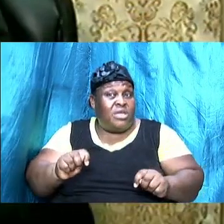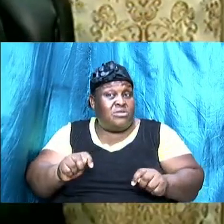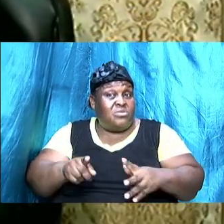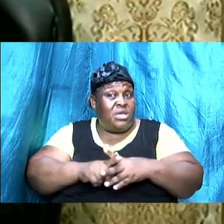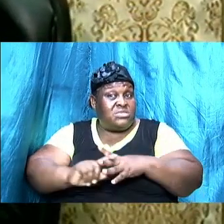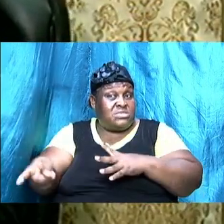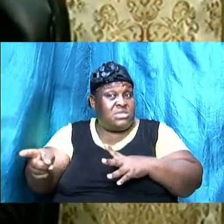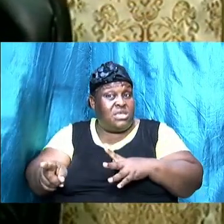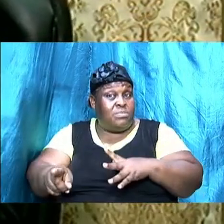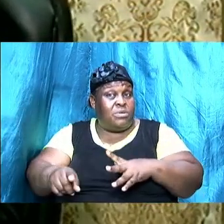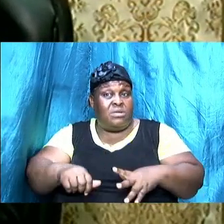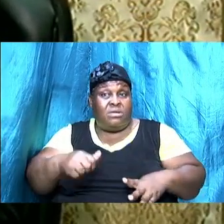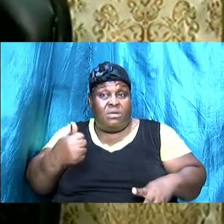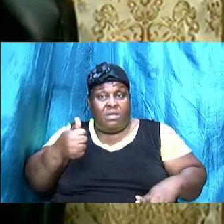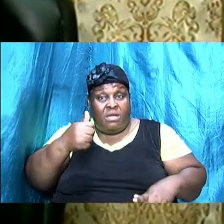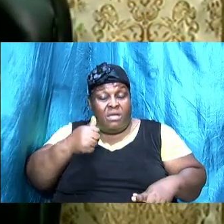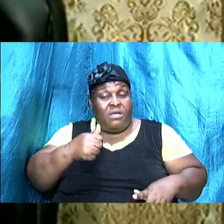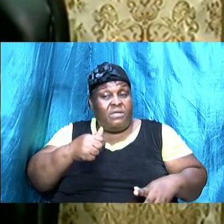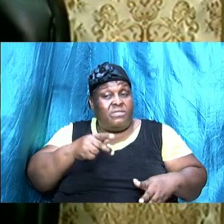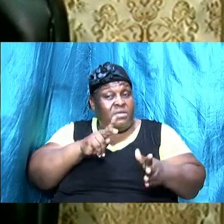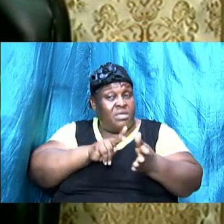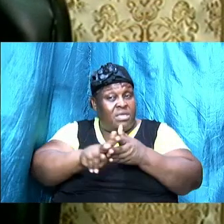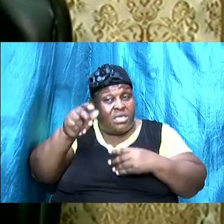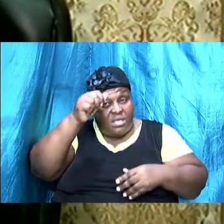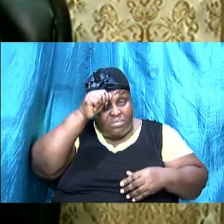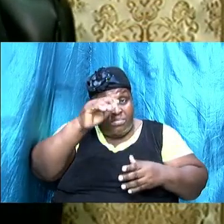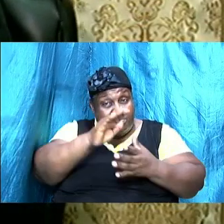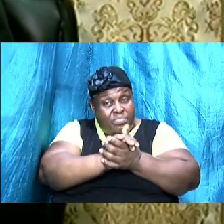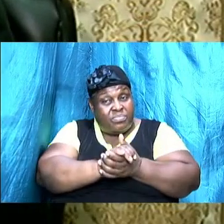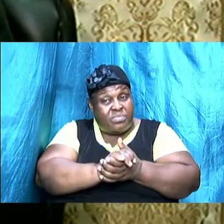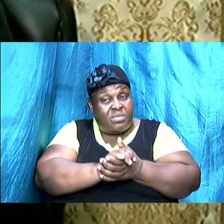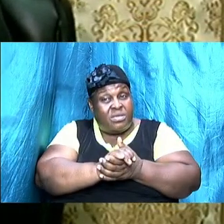kill their spouse. Now, this is crazy,